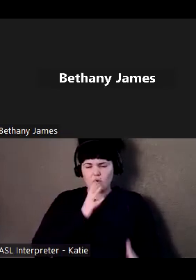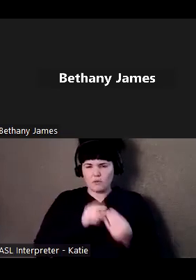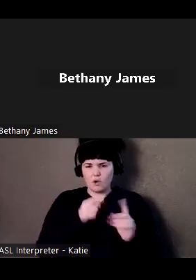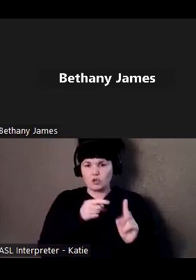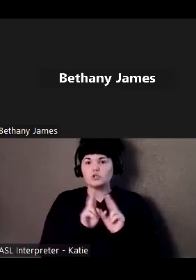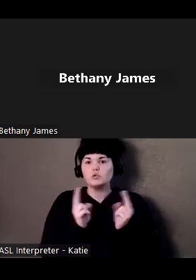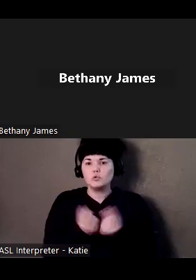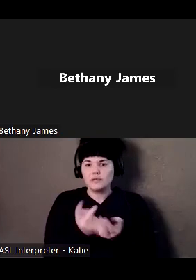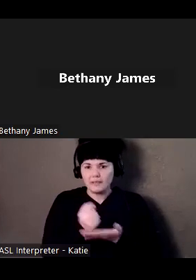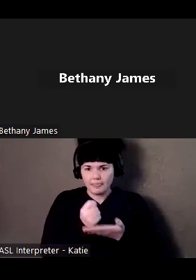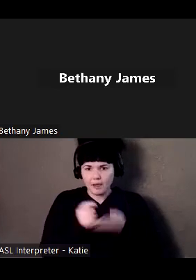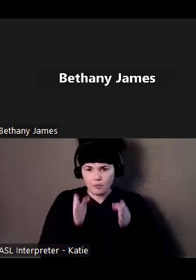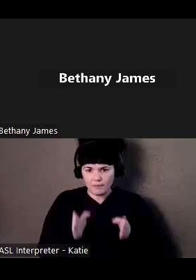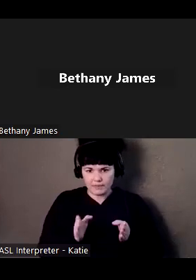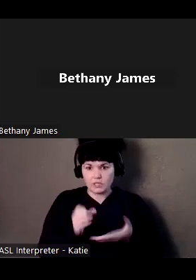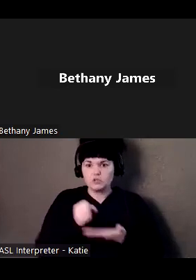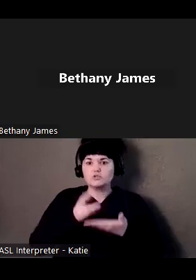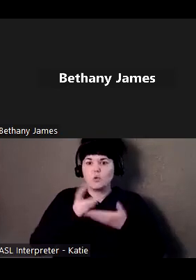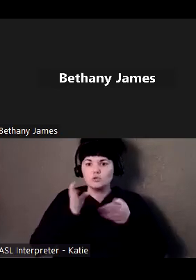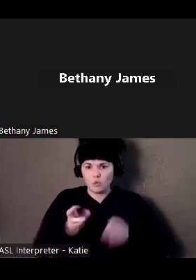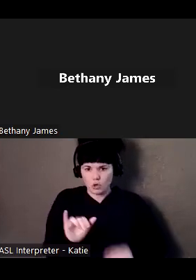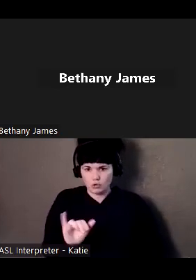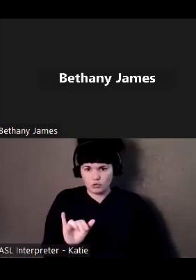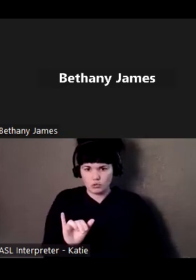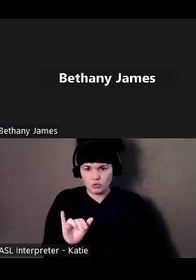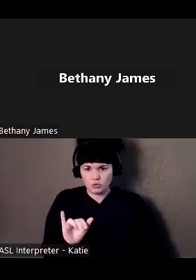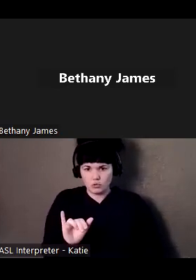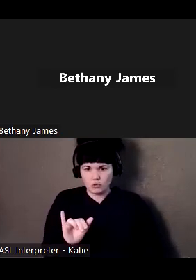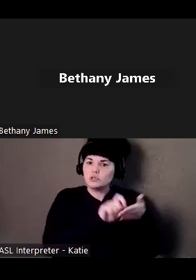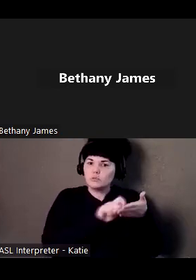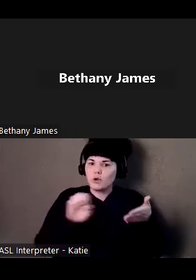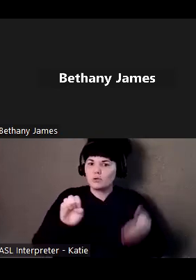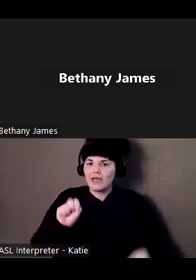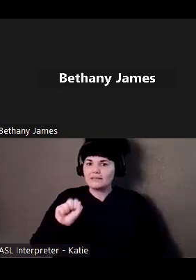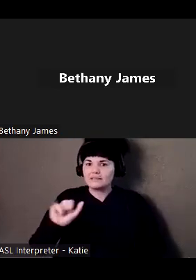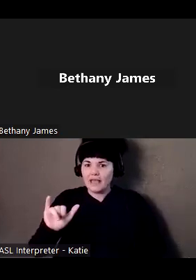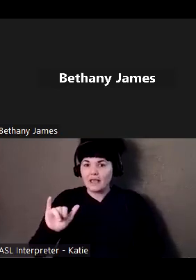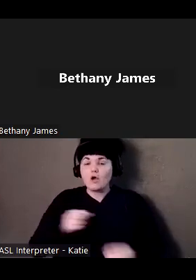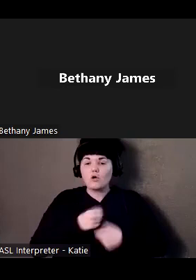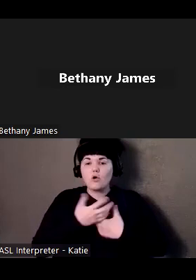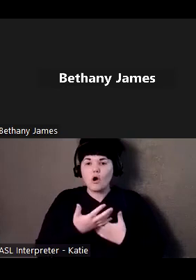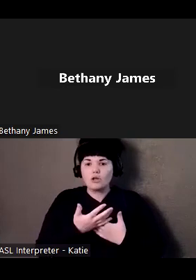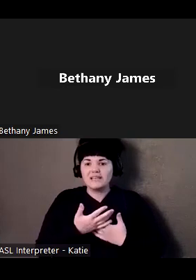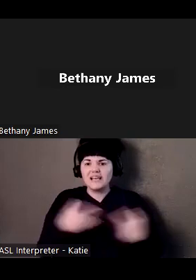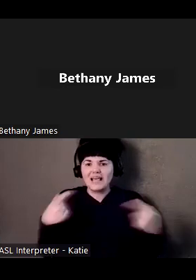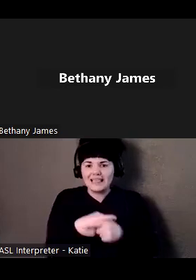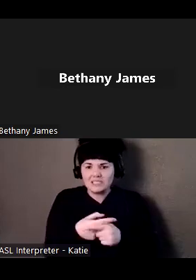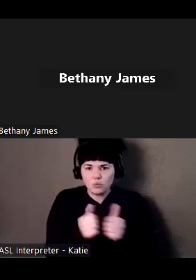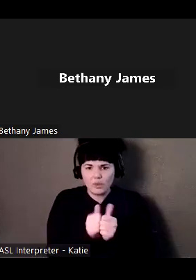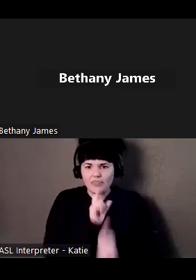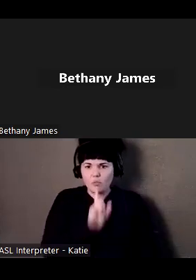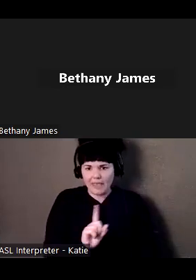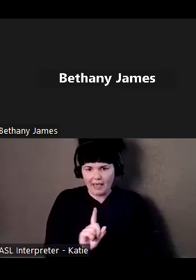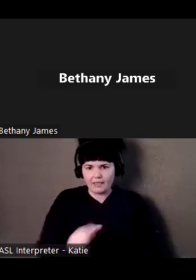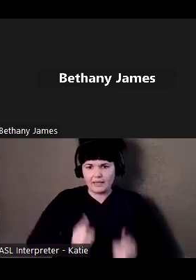worker, and we found an essay by her called Collision with Reality that